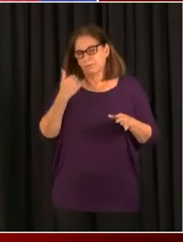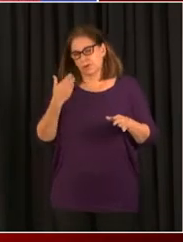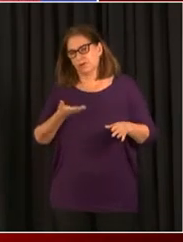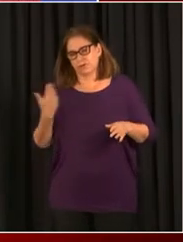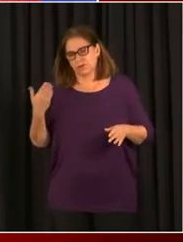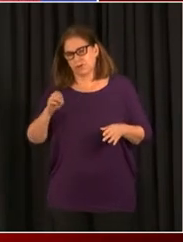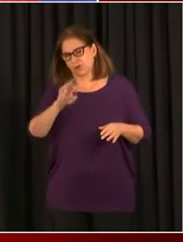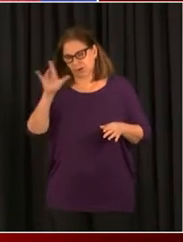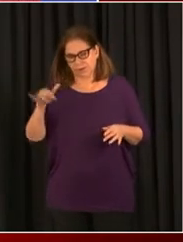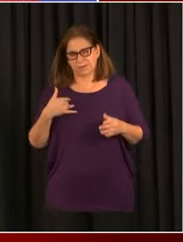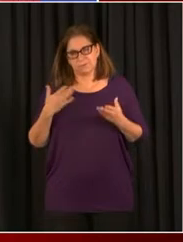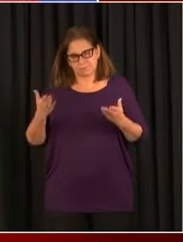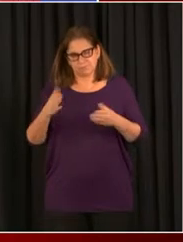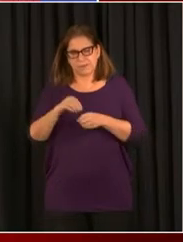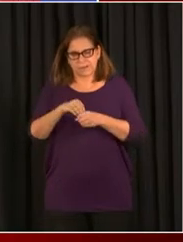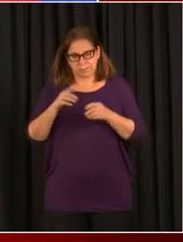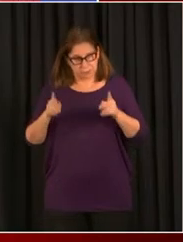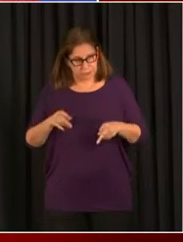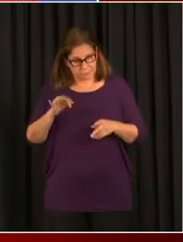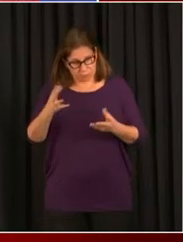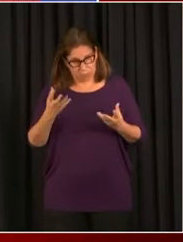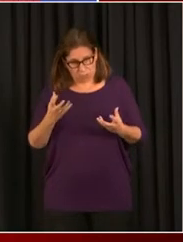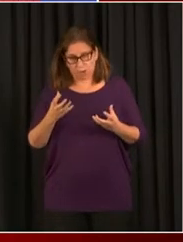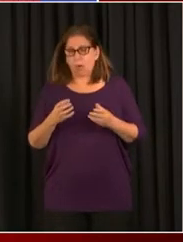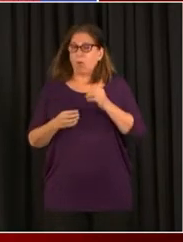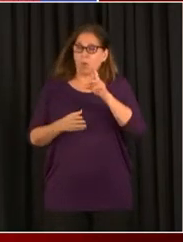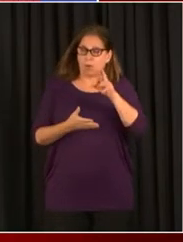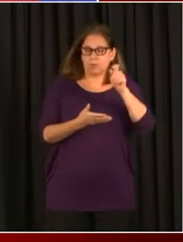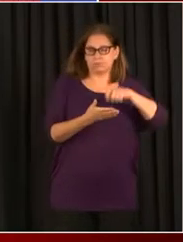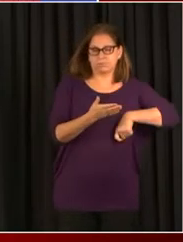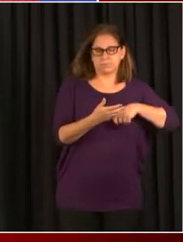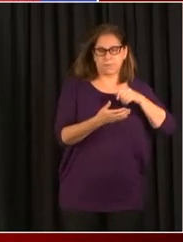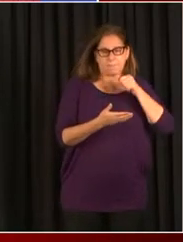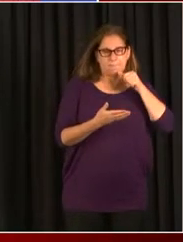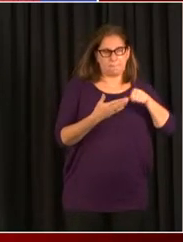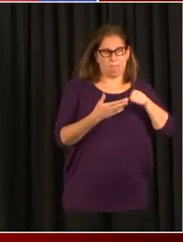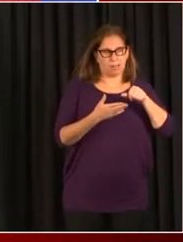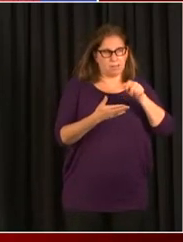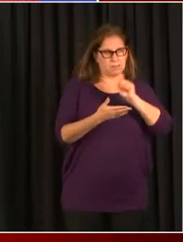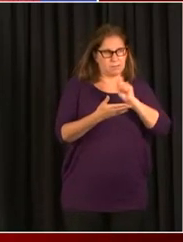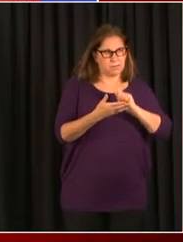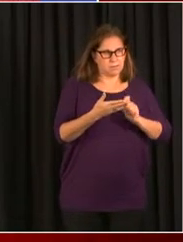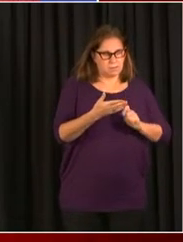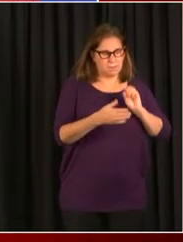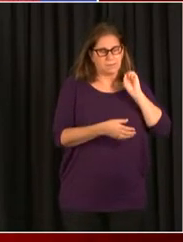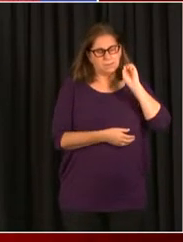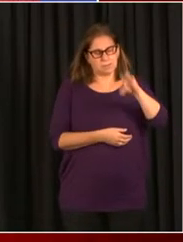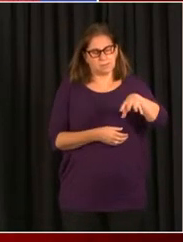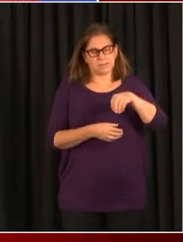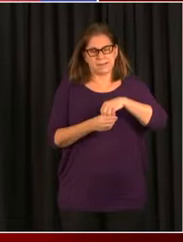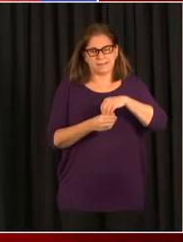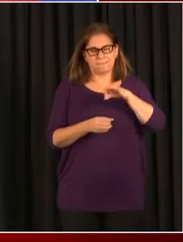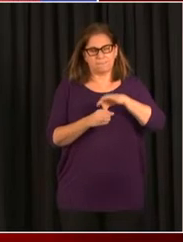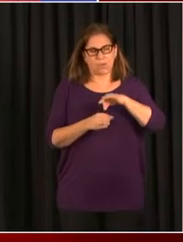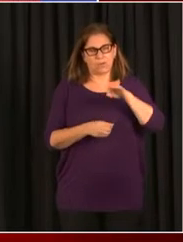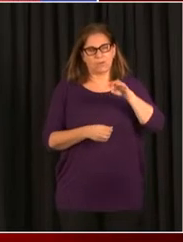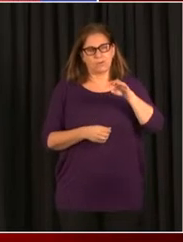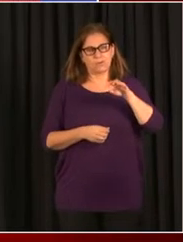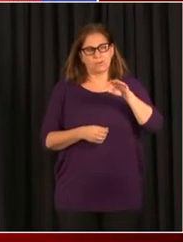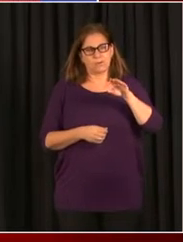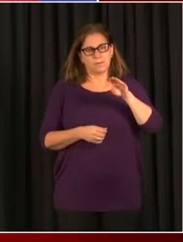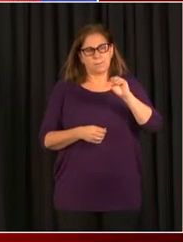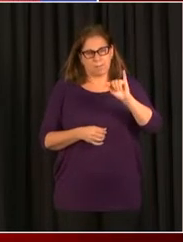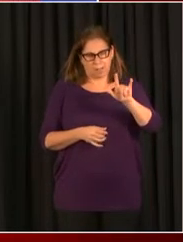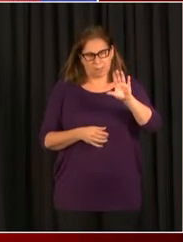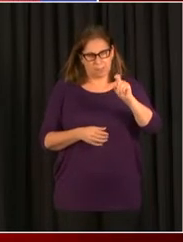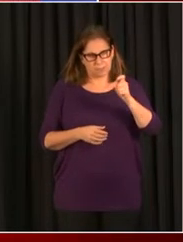off your ballot right now in the mail. You can drop off your ballot right now in a secure drop